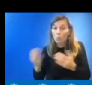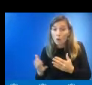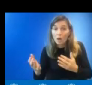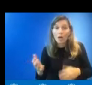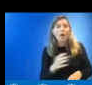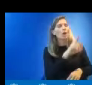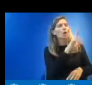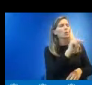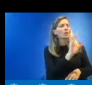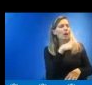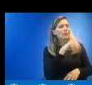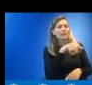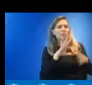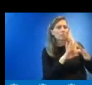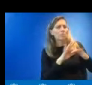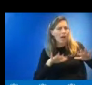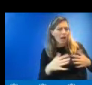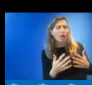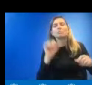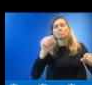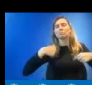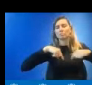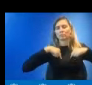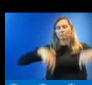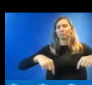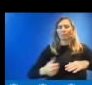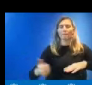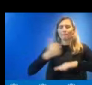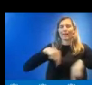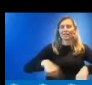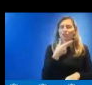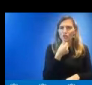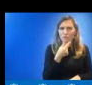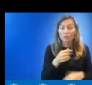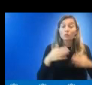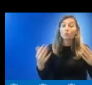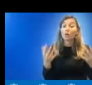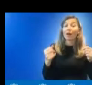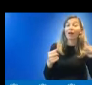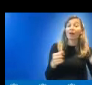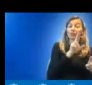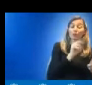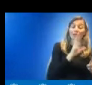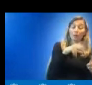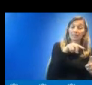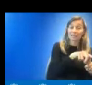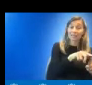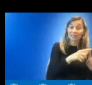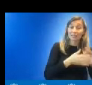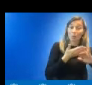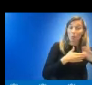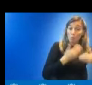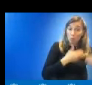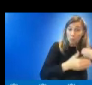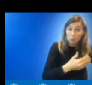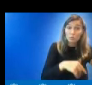in Geneva, and we have a liaison function with the mechanisms like the CRPD operating here in Geneva, as well as the Office